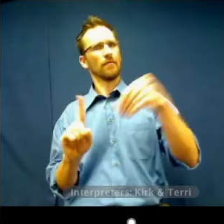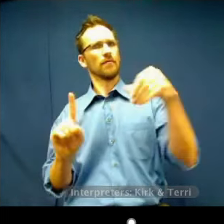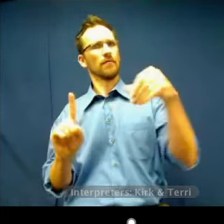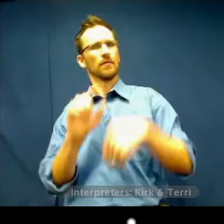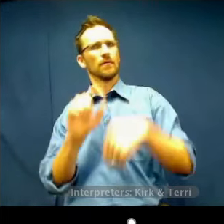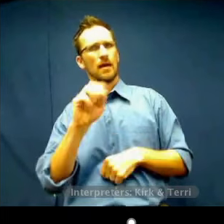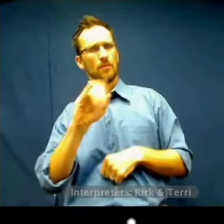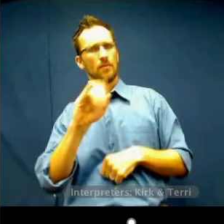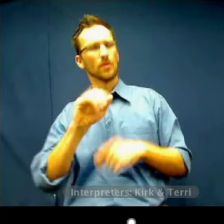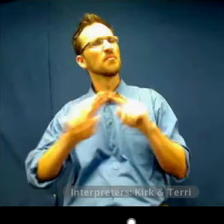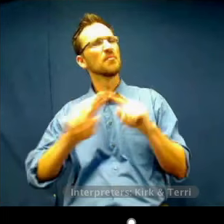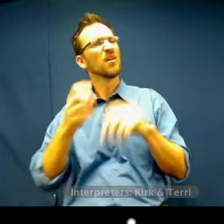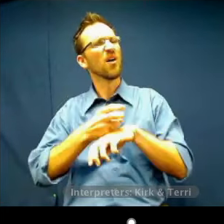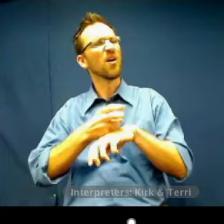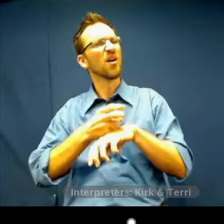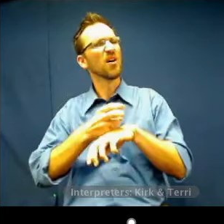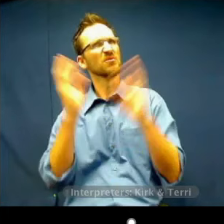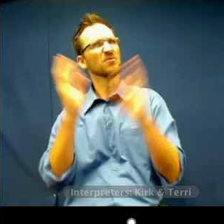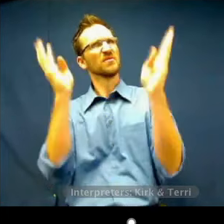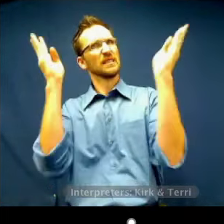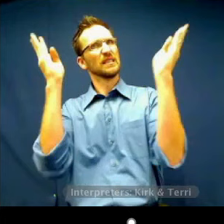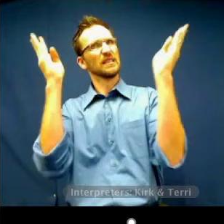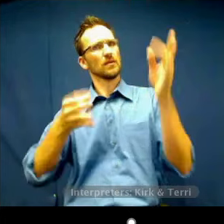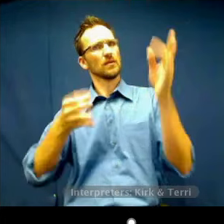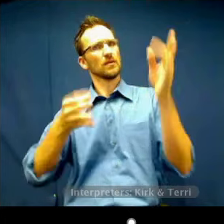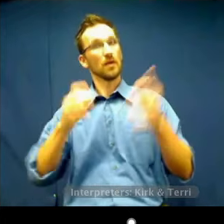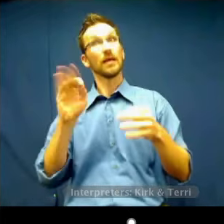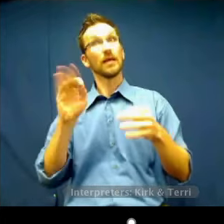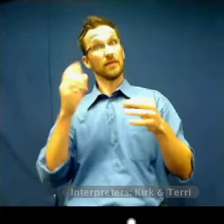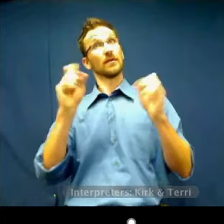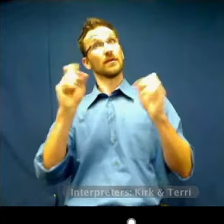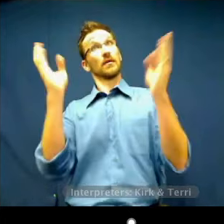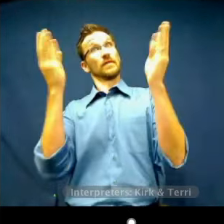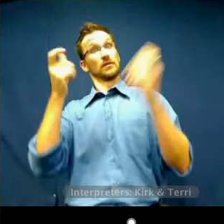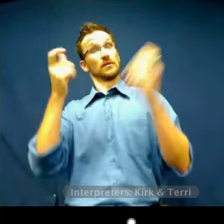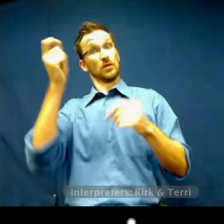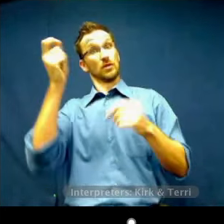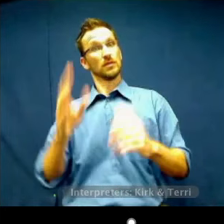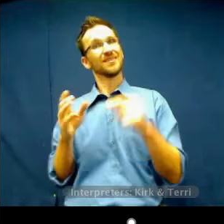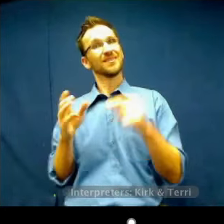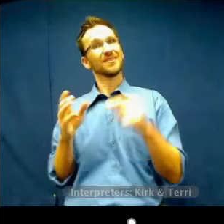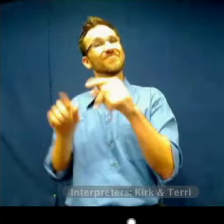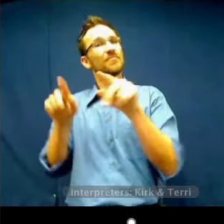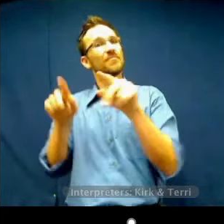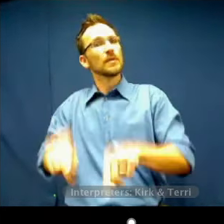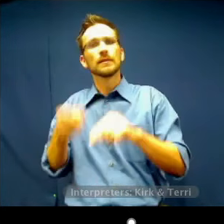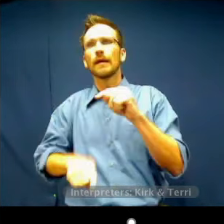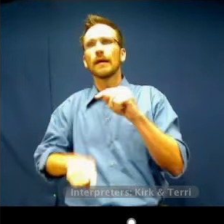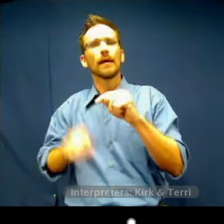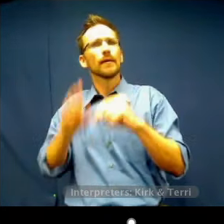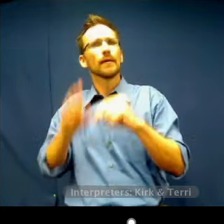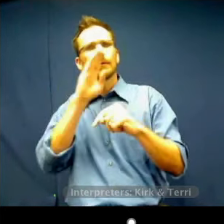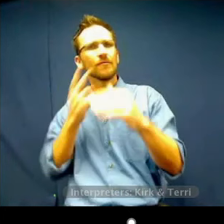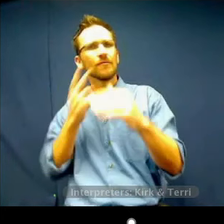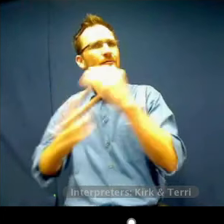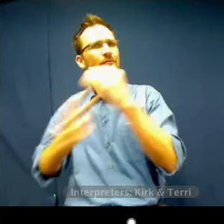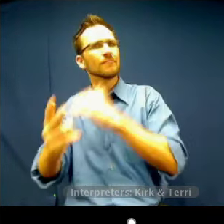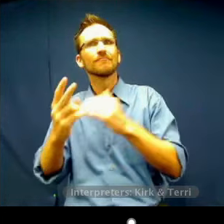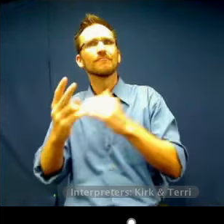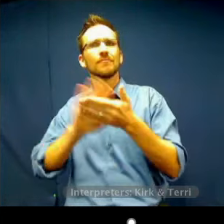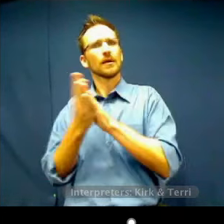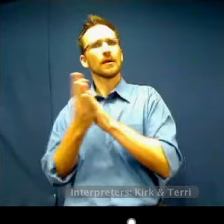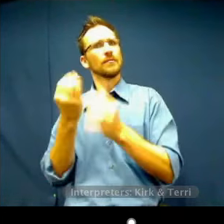never become able to make substantial progress and become self-supporting, or